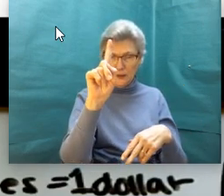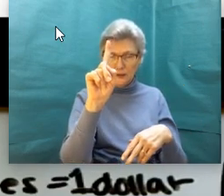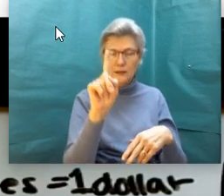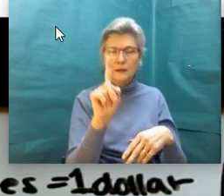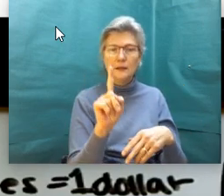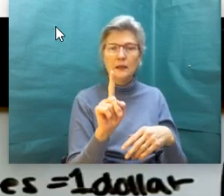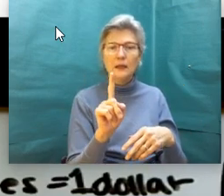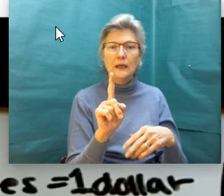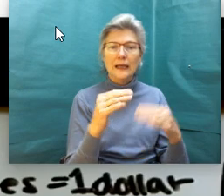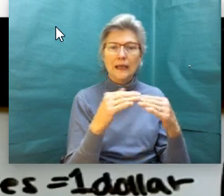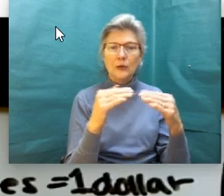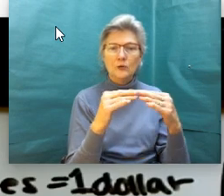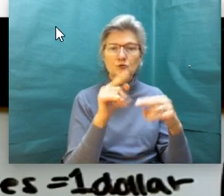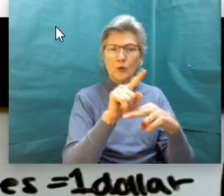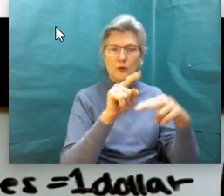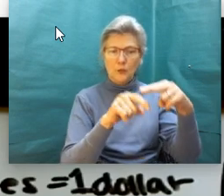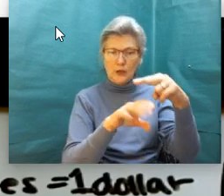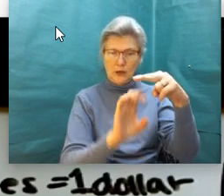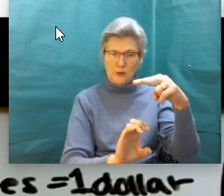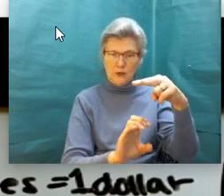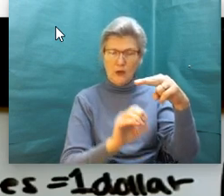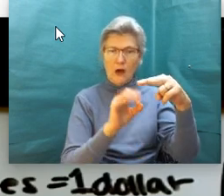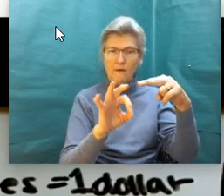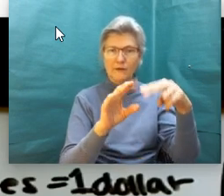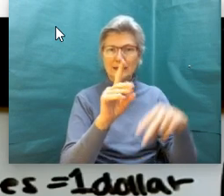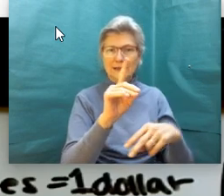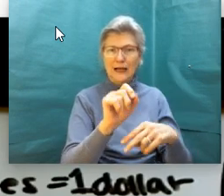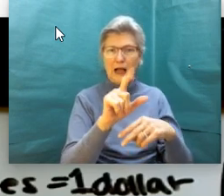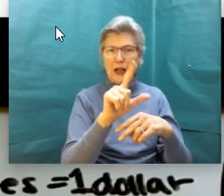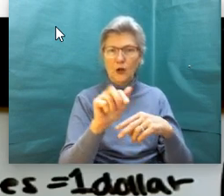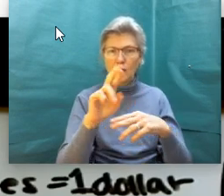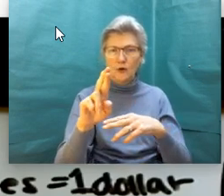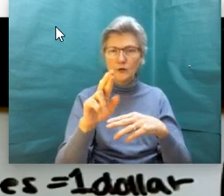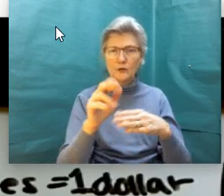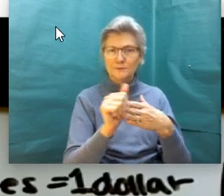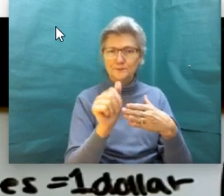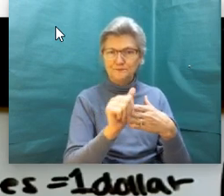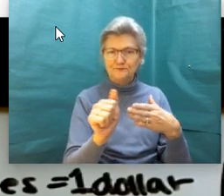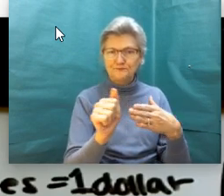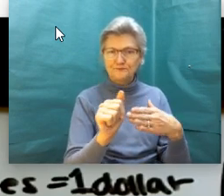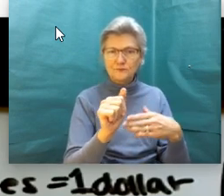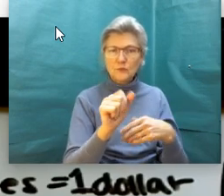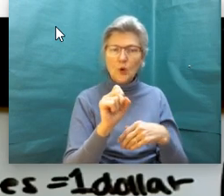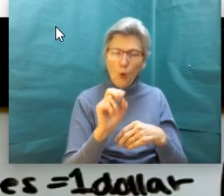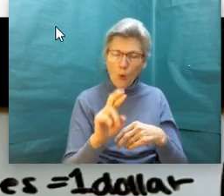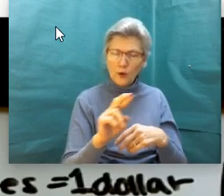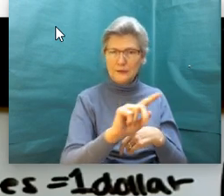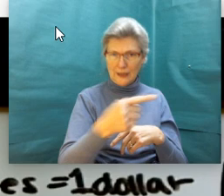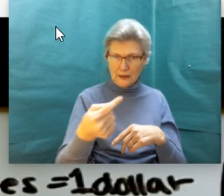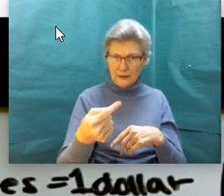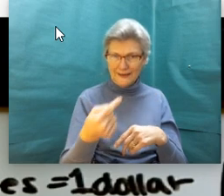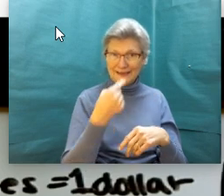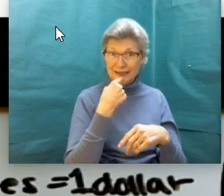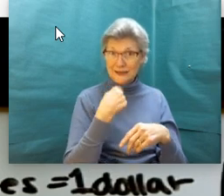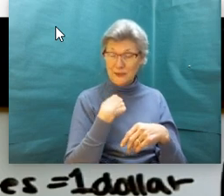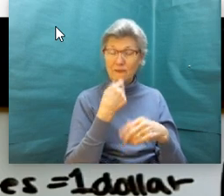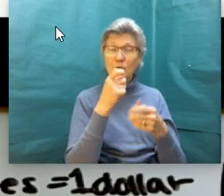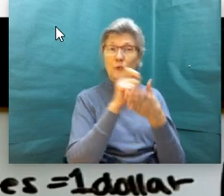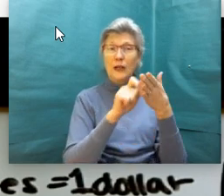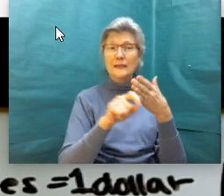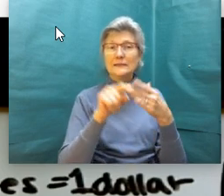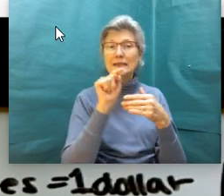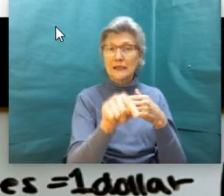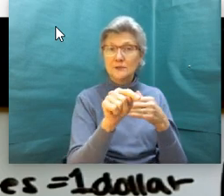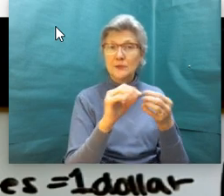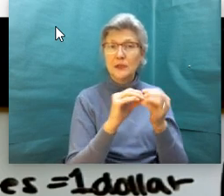is 1/100th of a dollar. So that tells me that if I want to write that as a decimal,